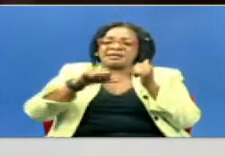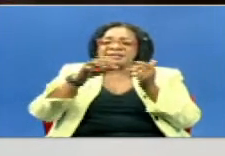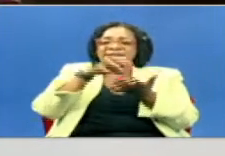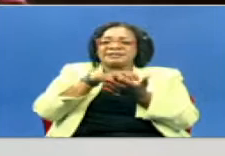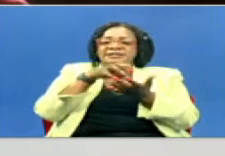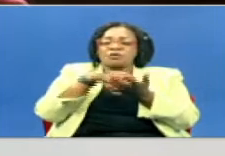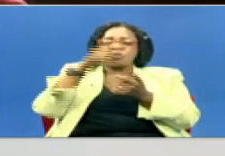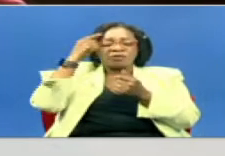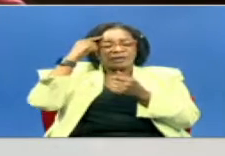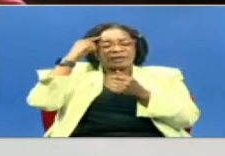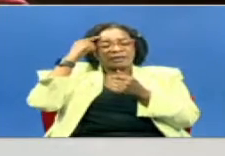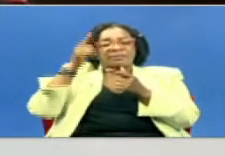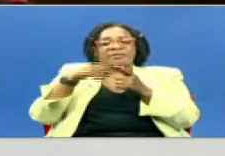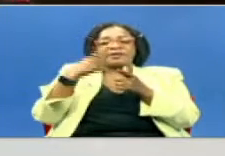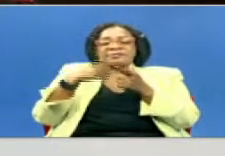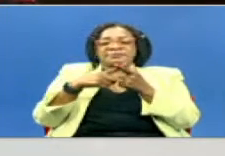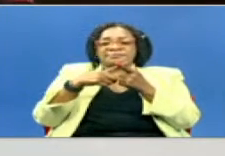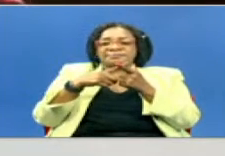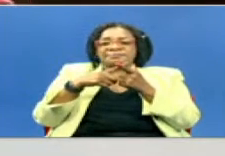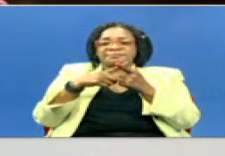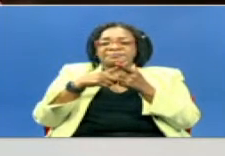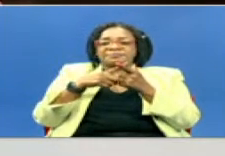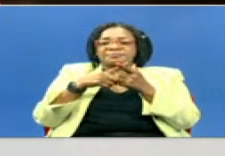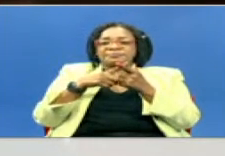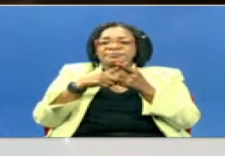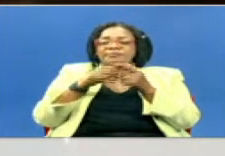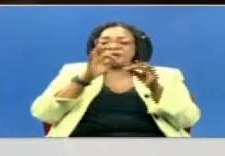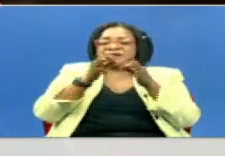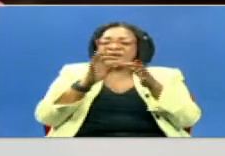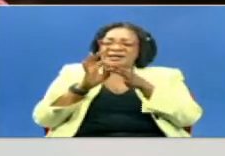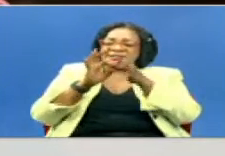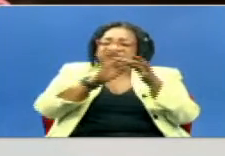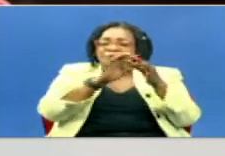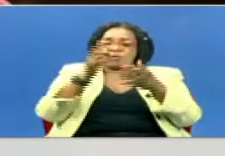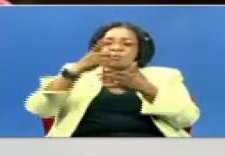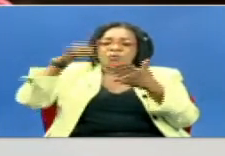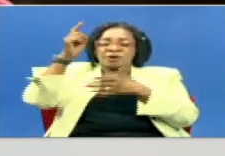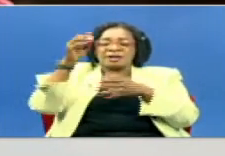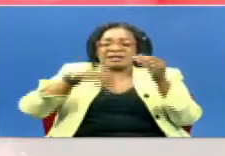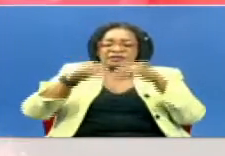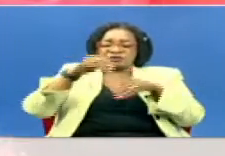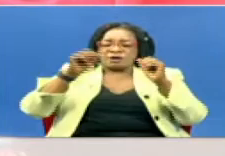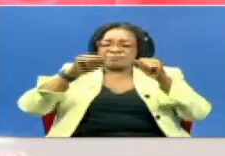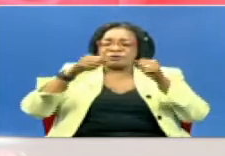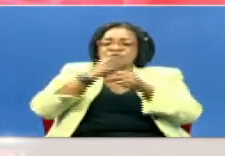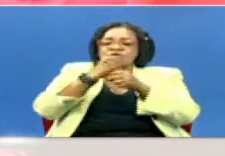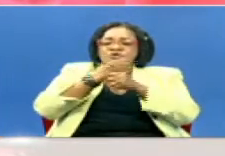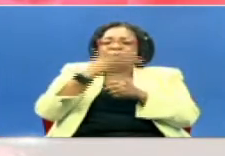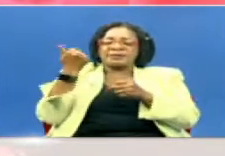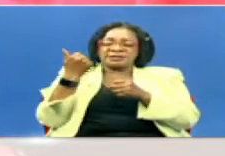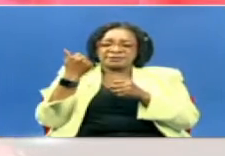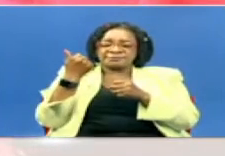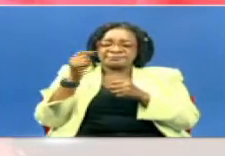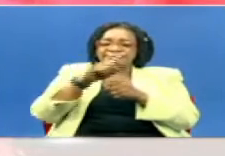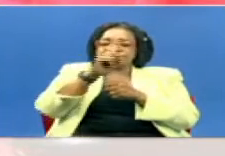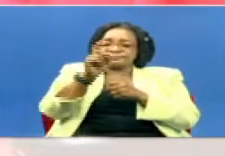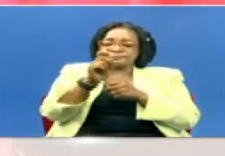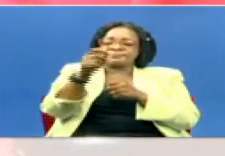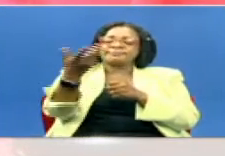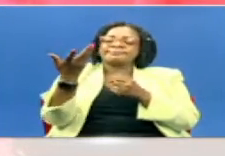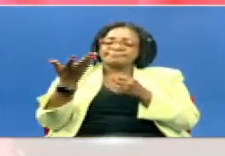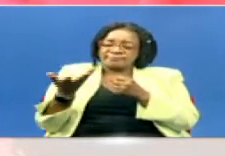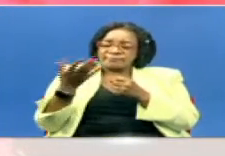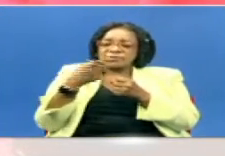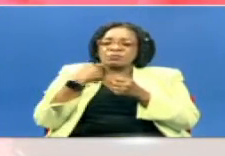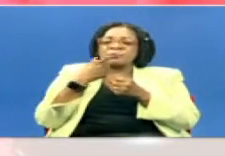you think then, if as perhaps if Azimio had won the election, you would have done any better? Of course. We had said, for example, there are